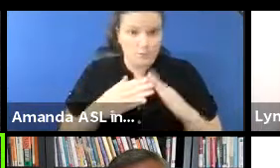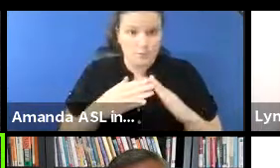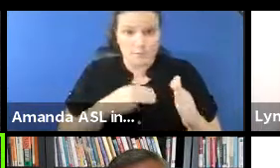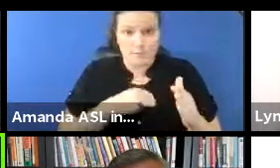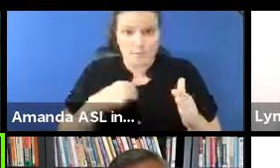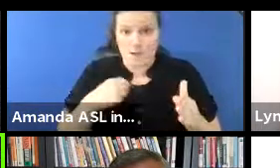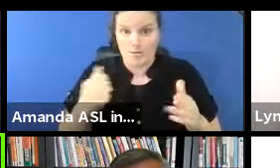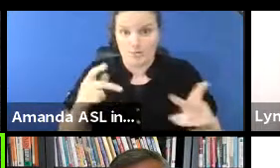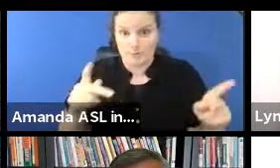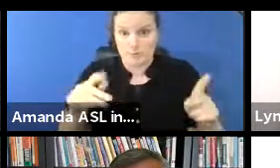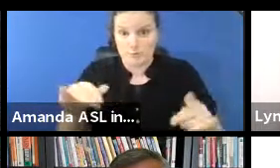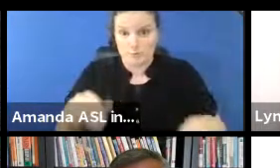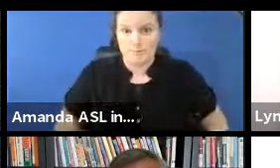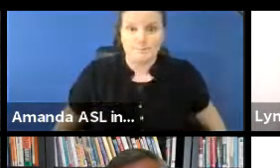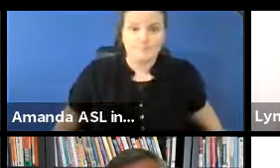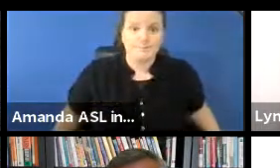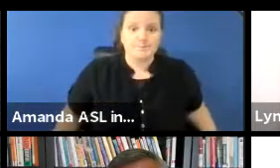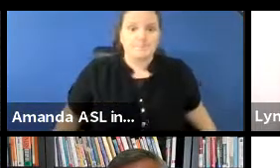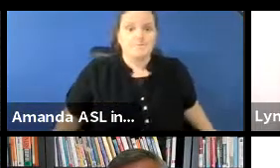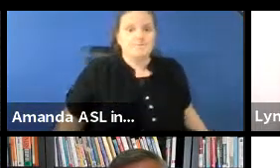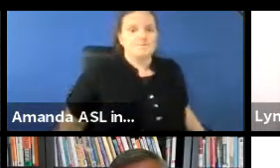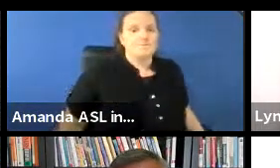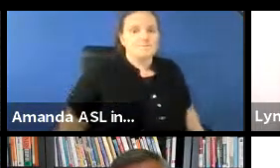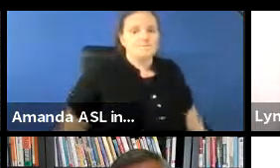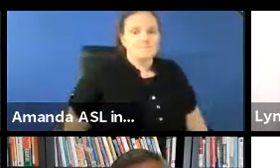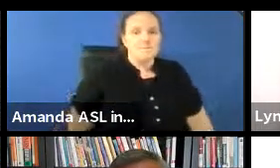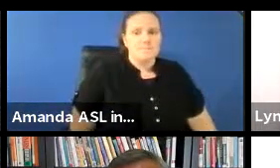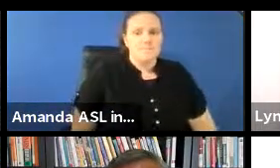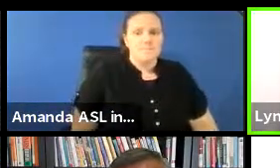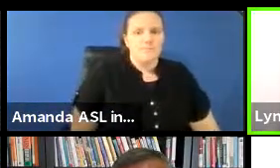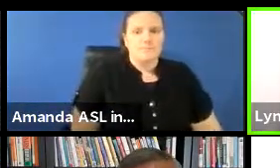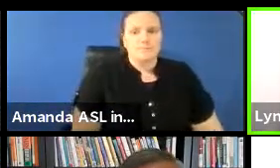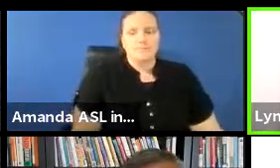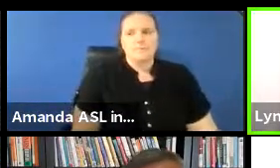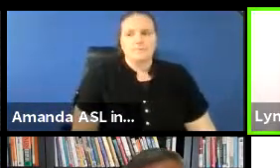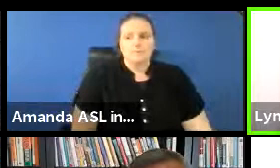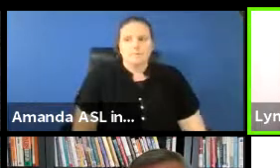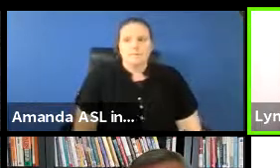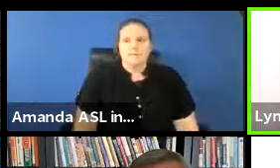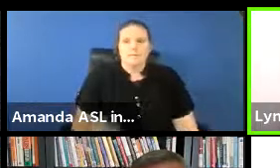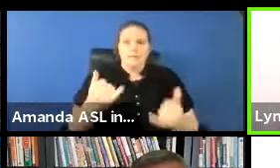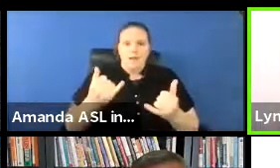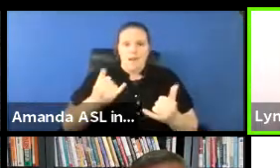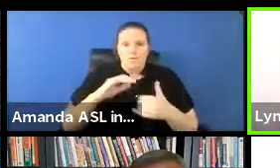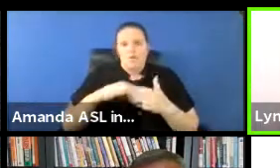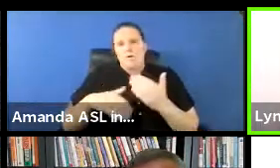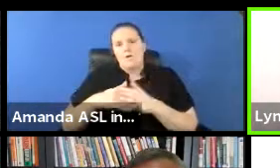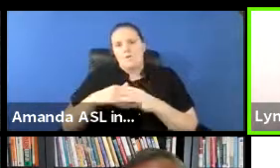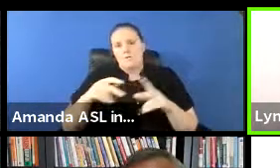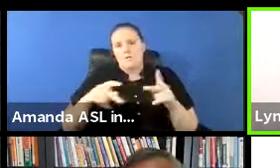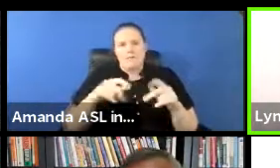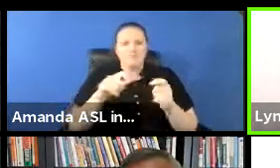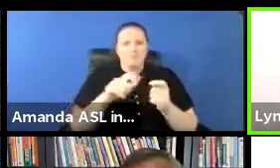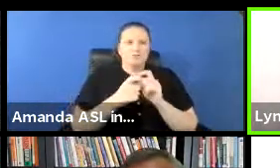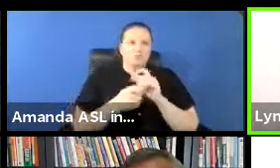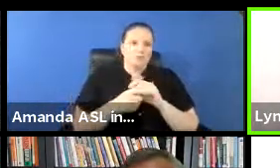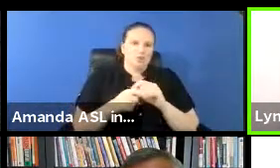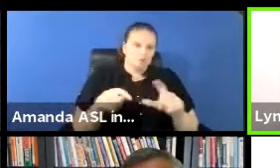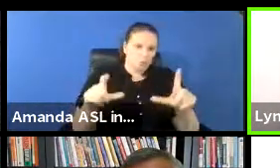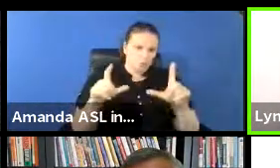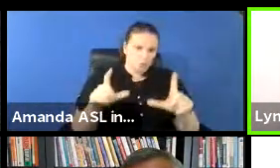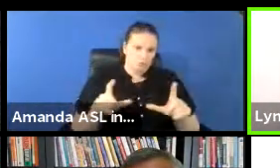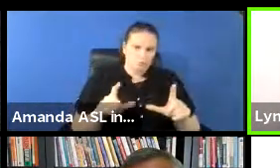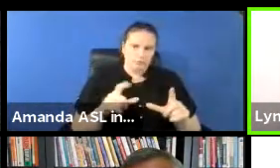others. So this is a time when I want to poll everybody. I'm going to have to shift screens, but